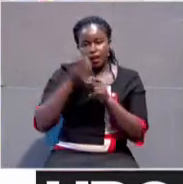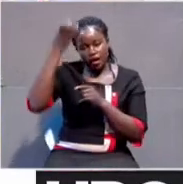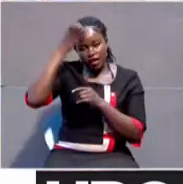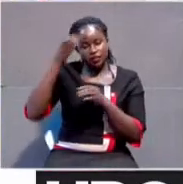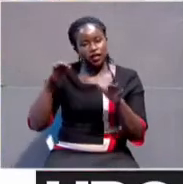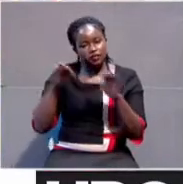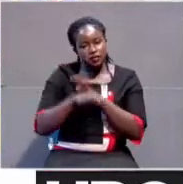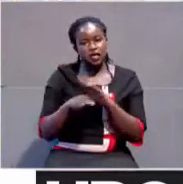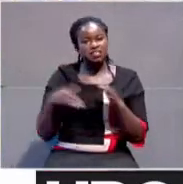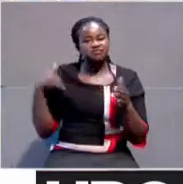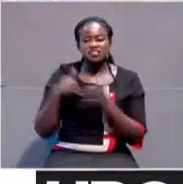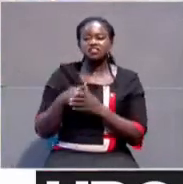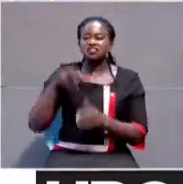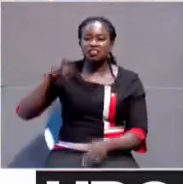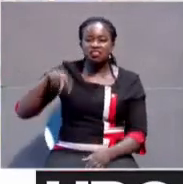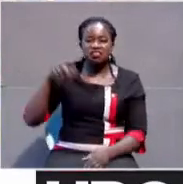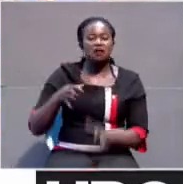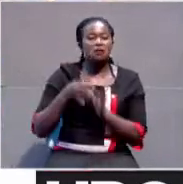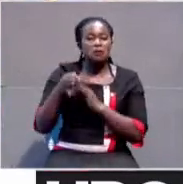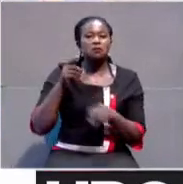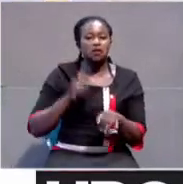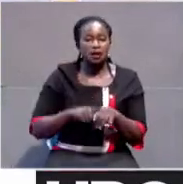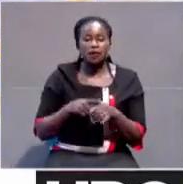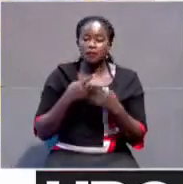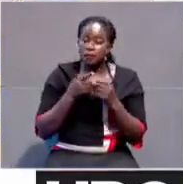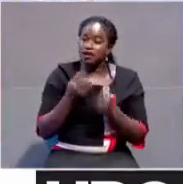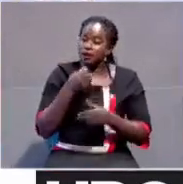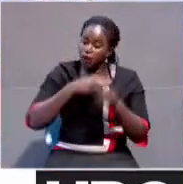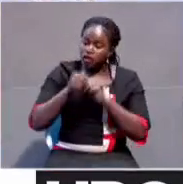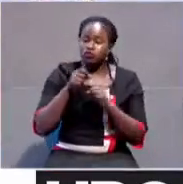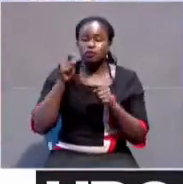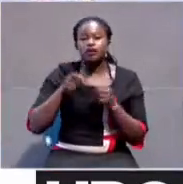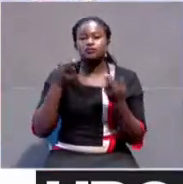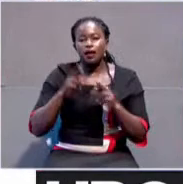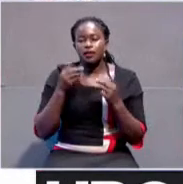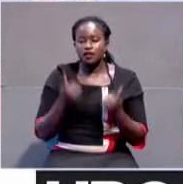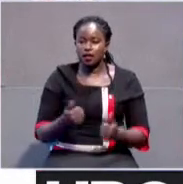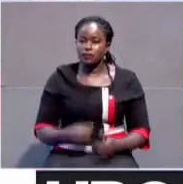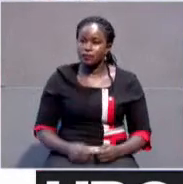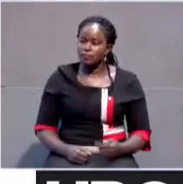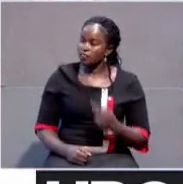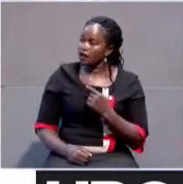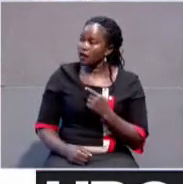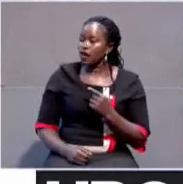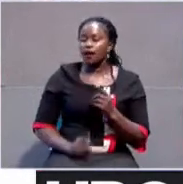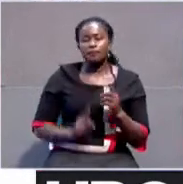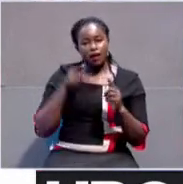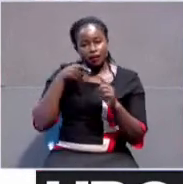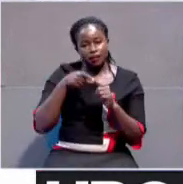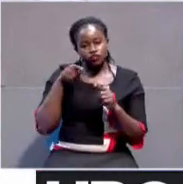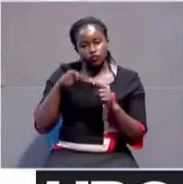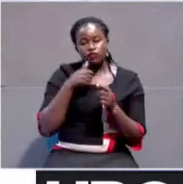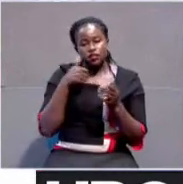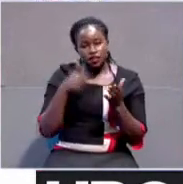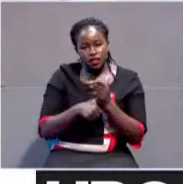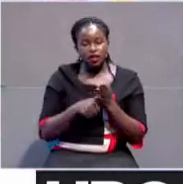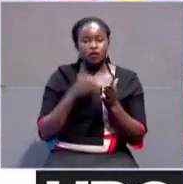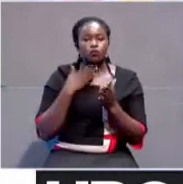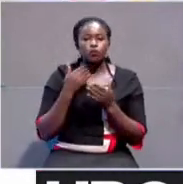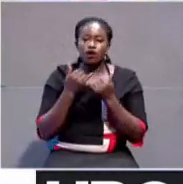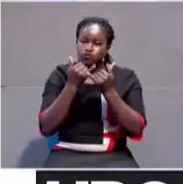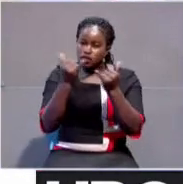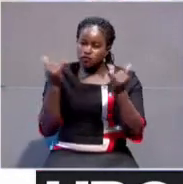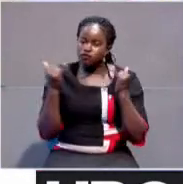have been taken for granted for long and time for action is now. So the purpose of this letter, therefore, is to inform and